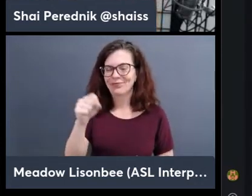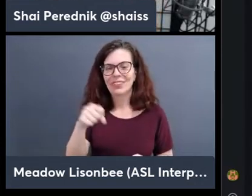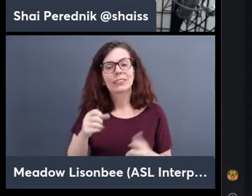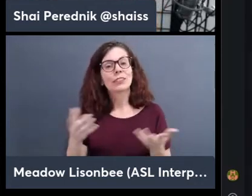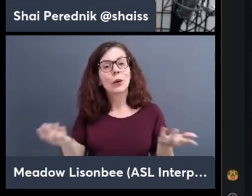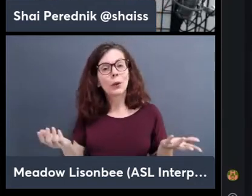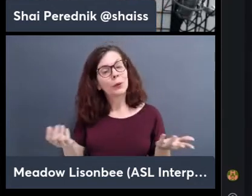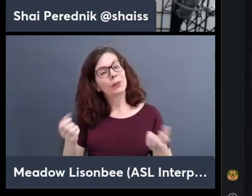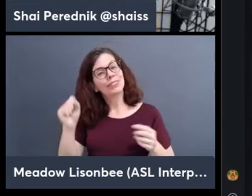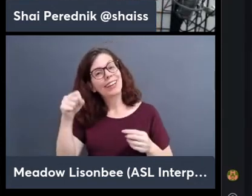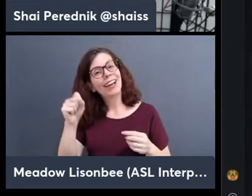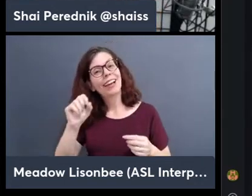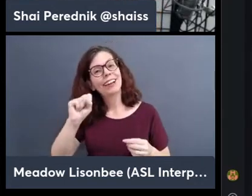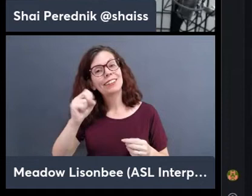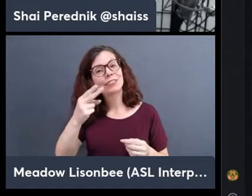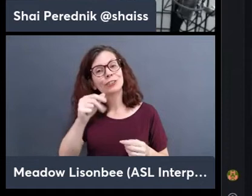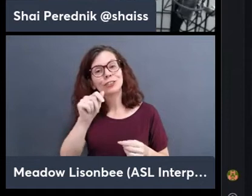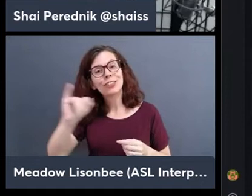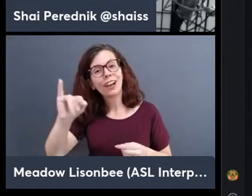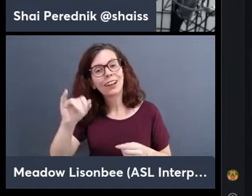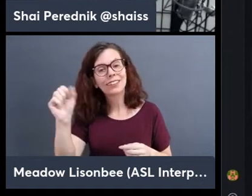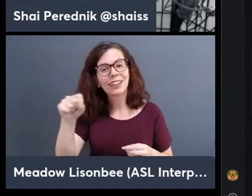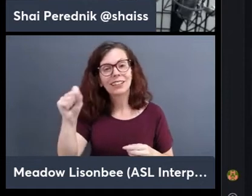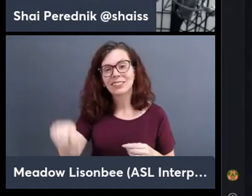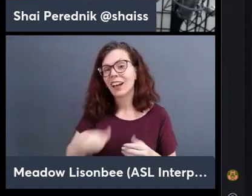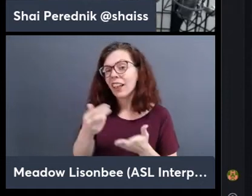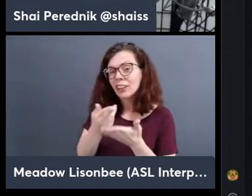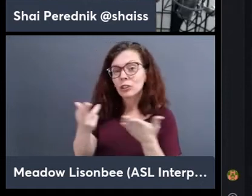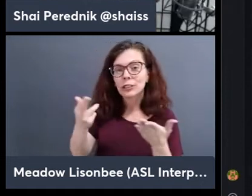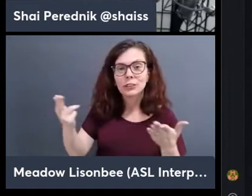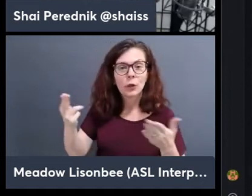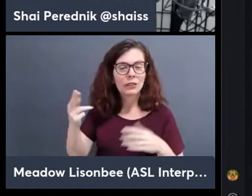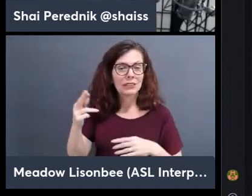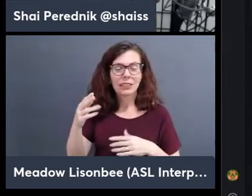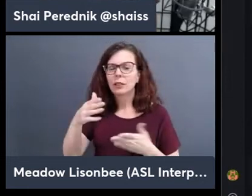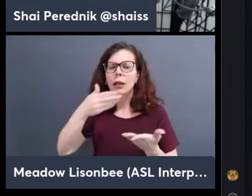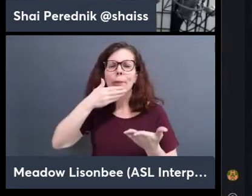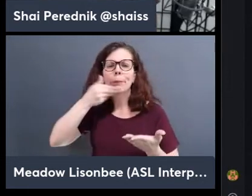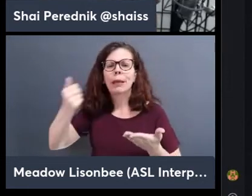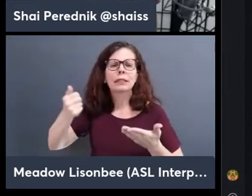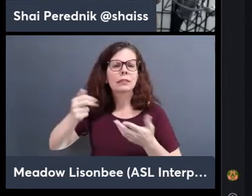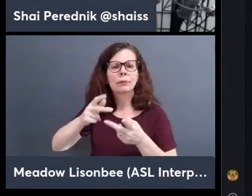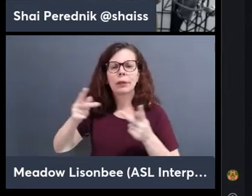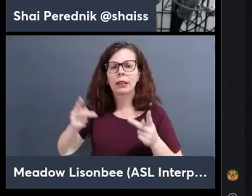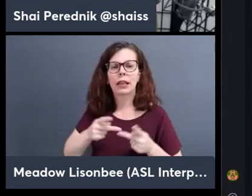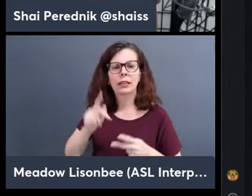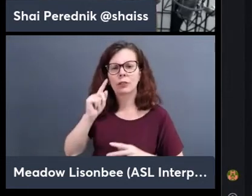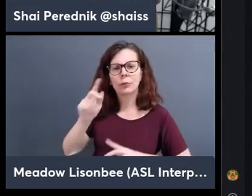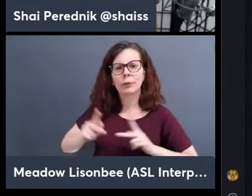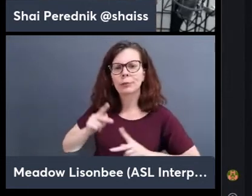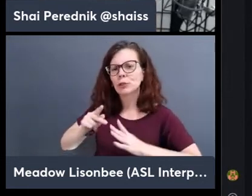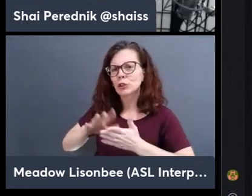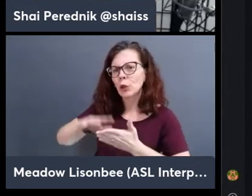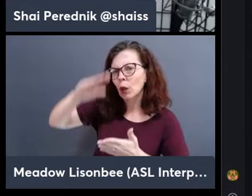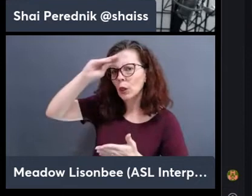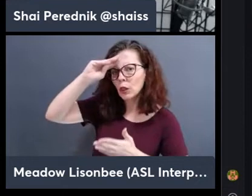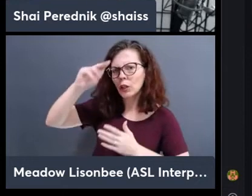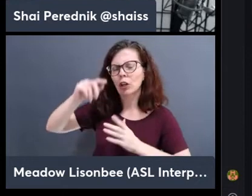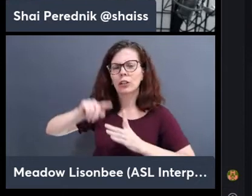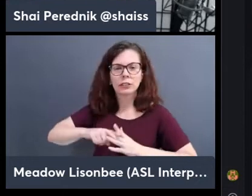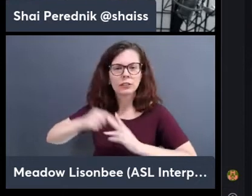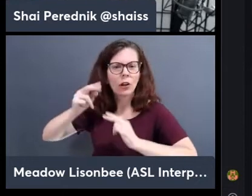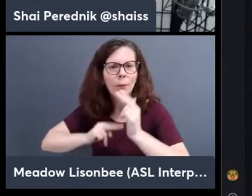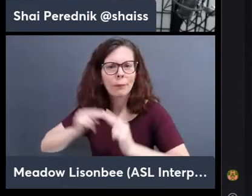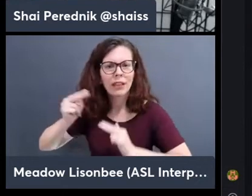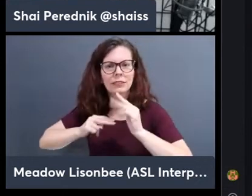So yeah, Shai, I guess any other resources, what's the best place for people to learn and start building